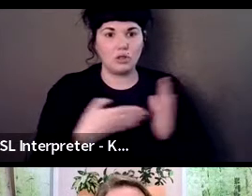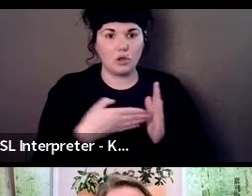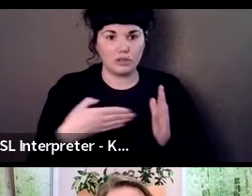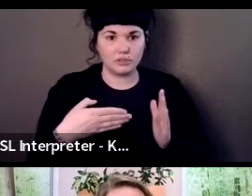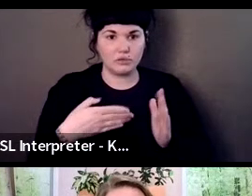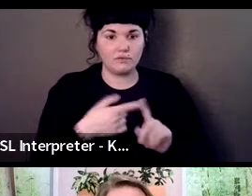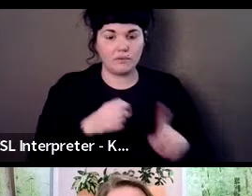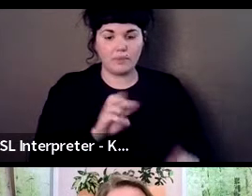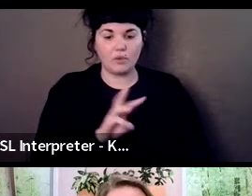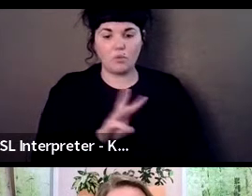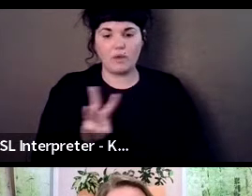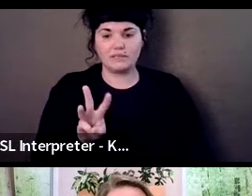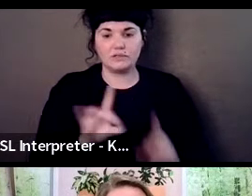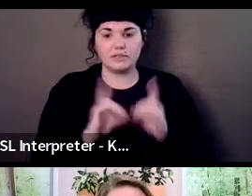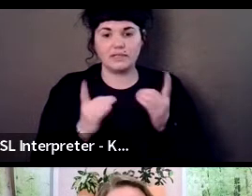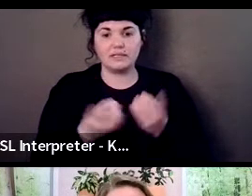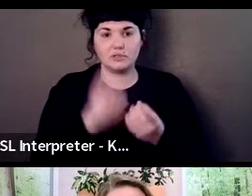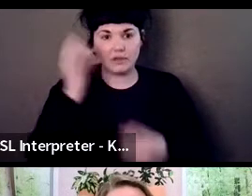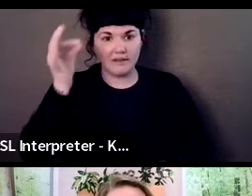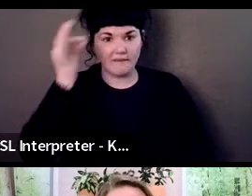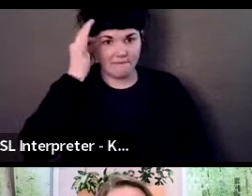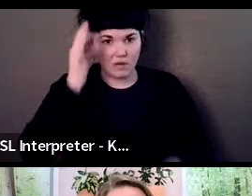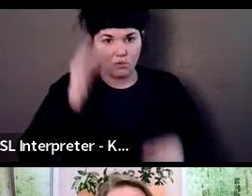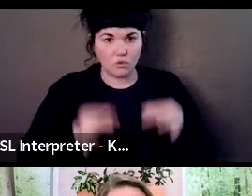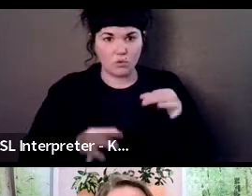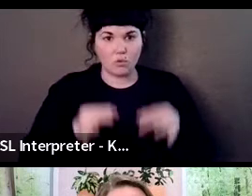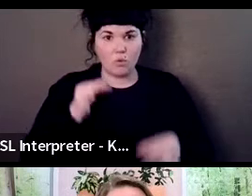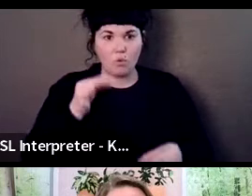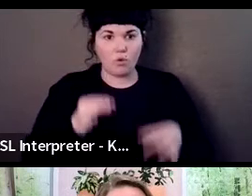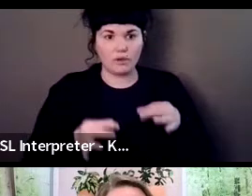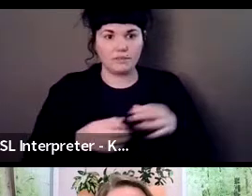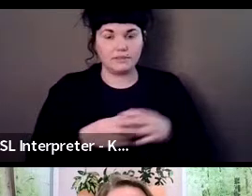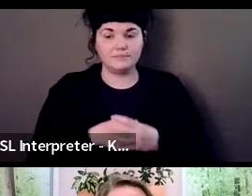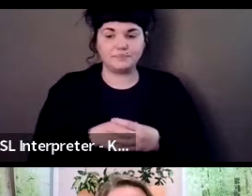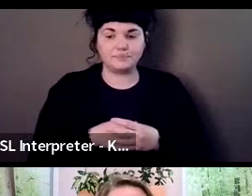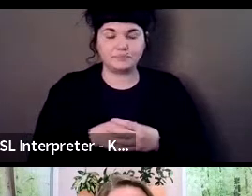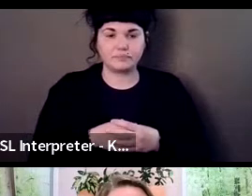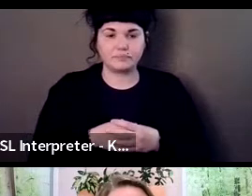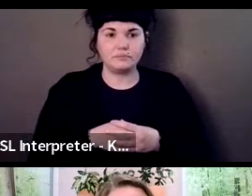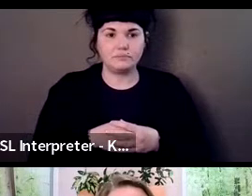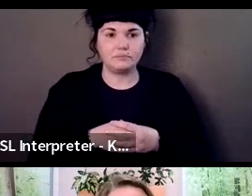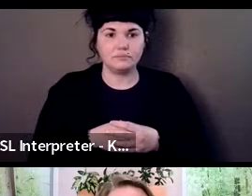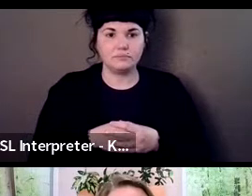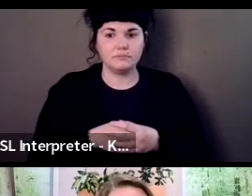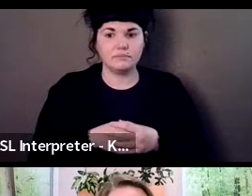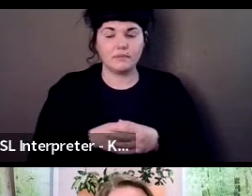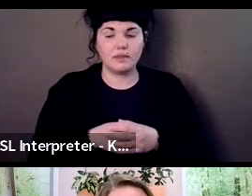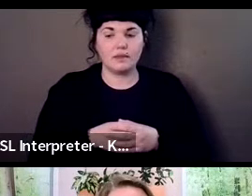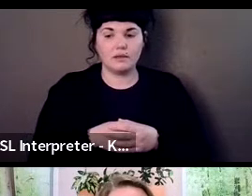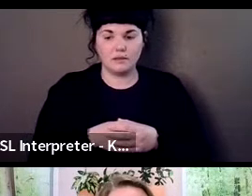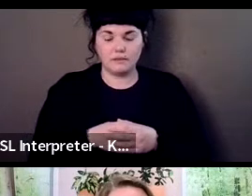District Federal Court. A response will be due.